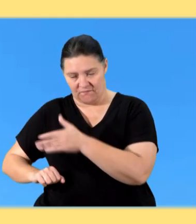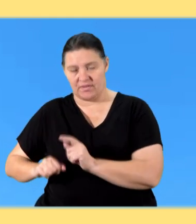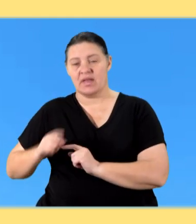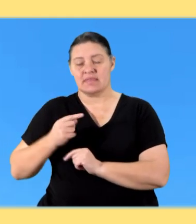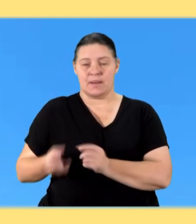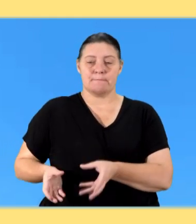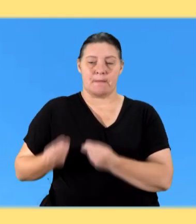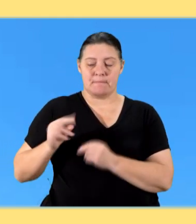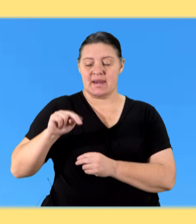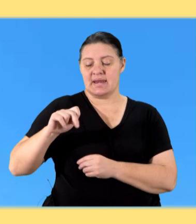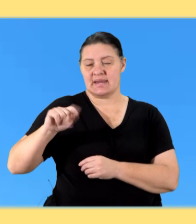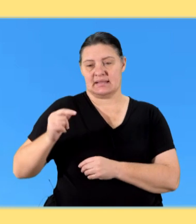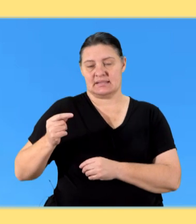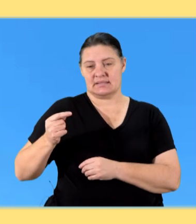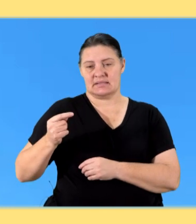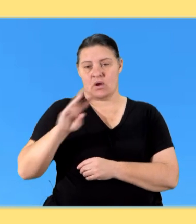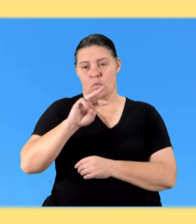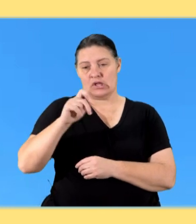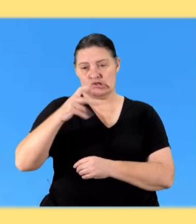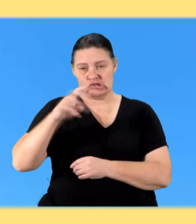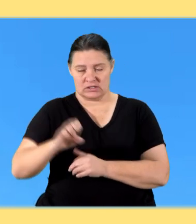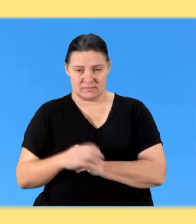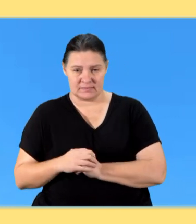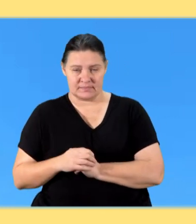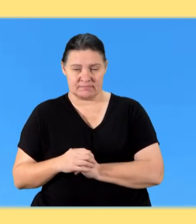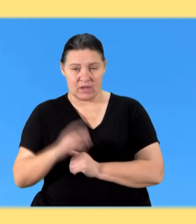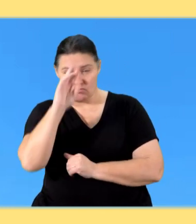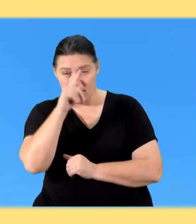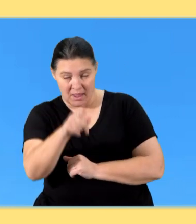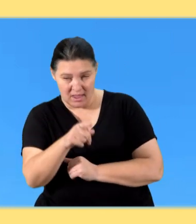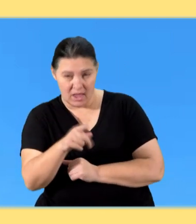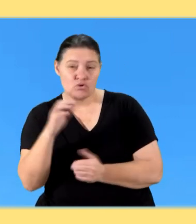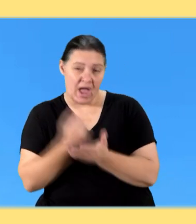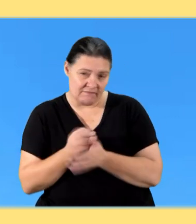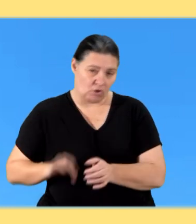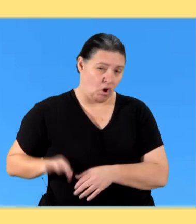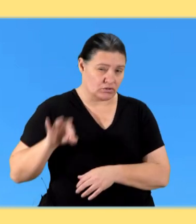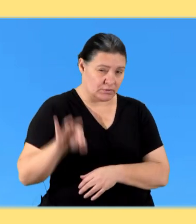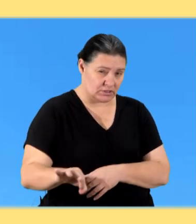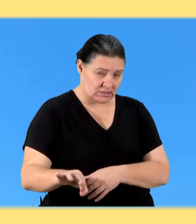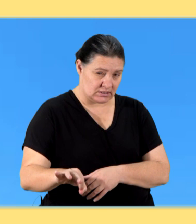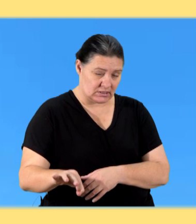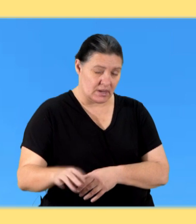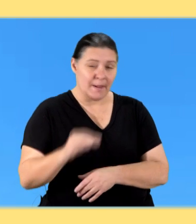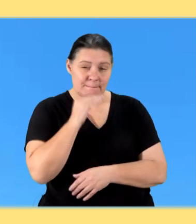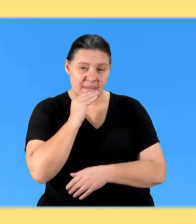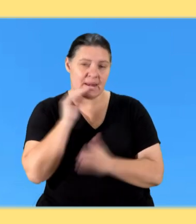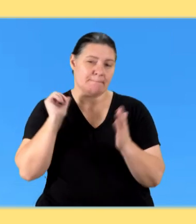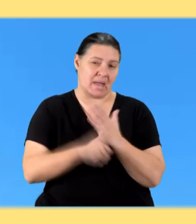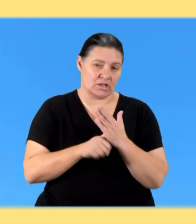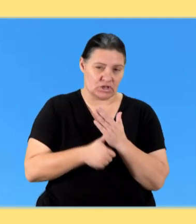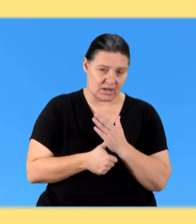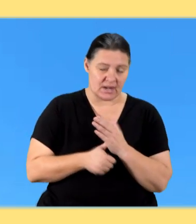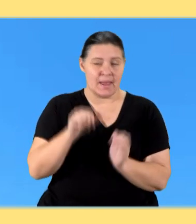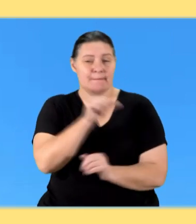After subtracting deductions, you get your net wage. Remember, you also have contributions, which